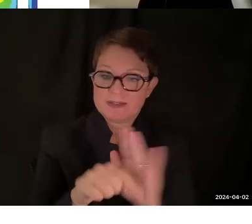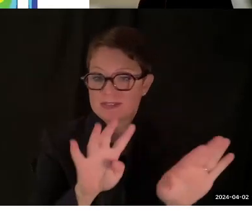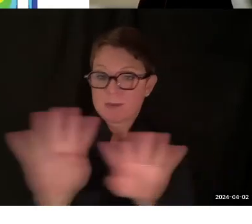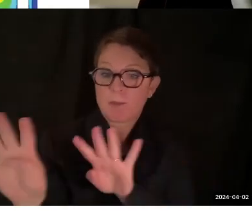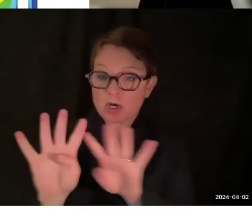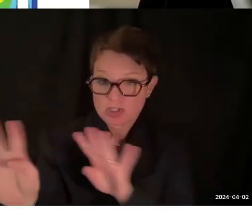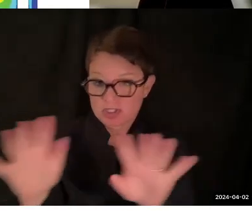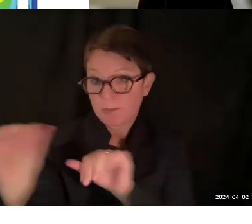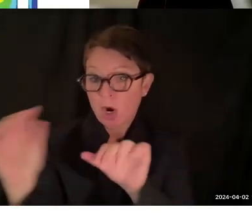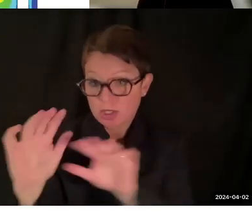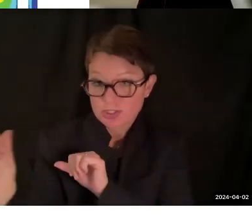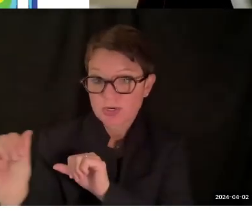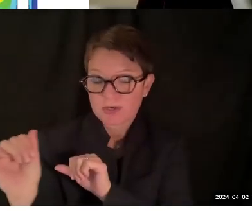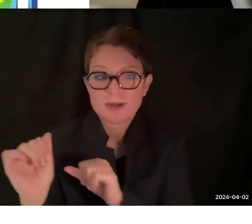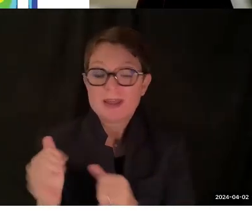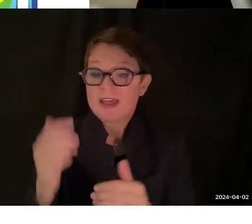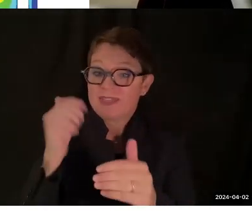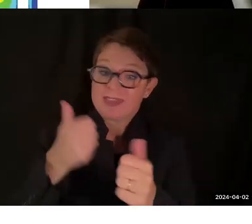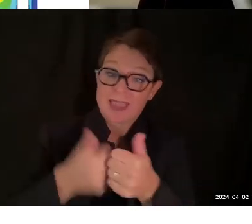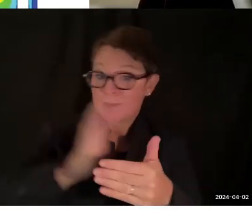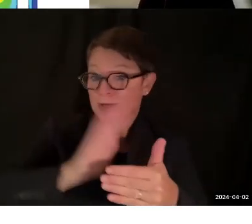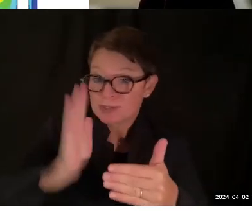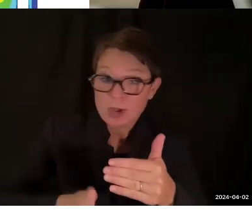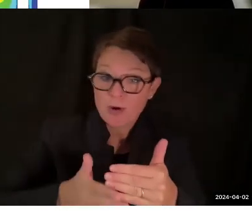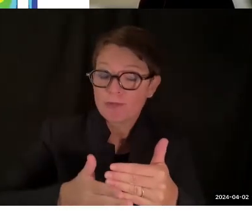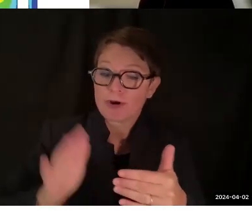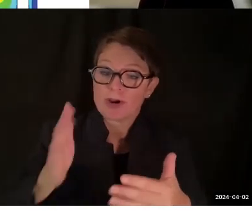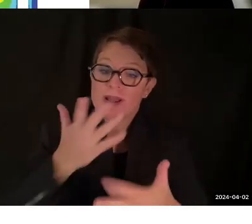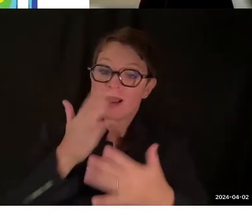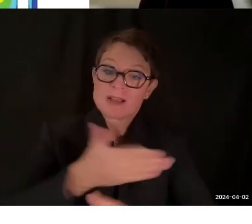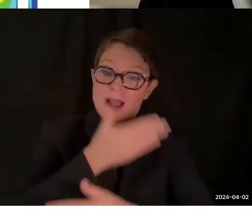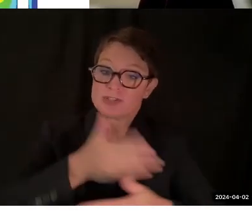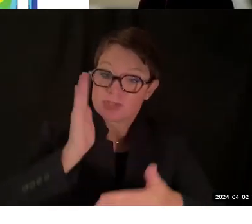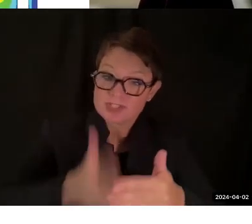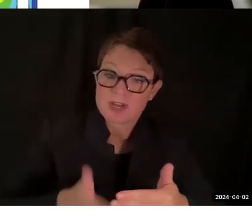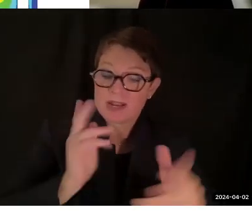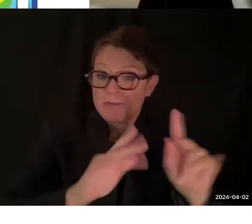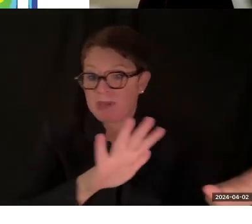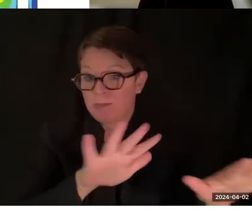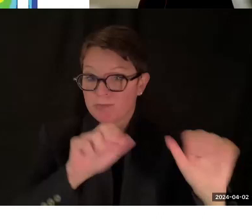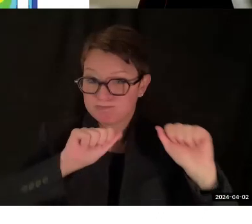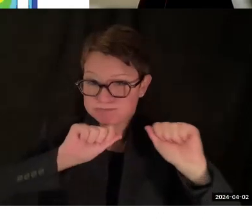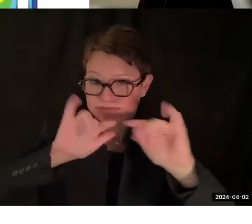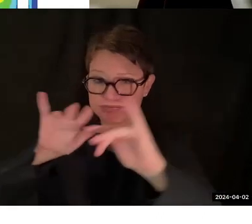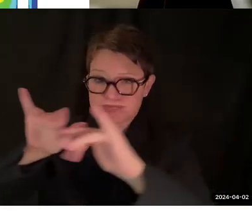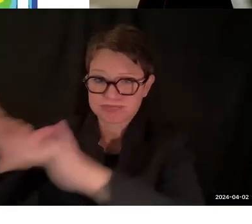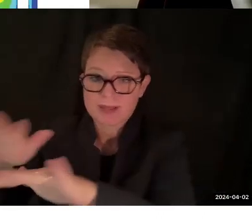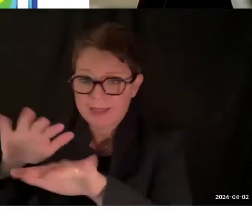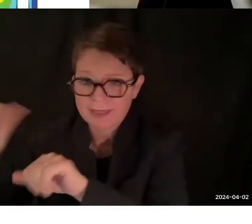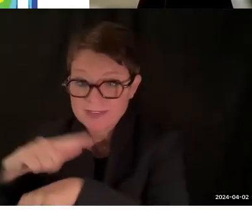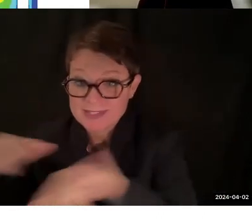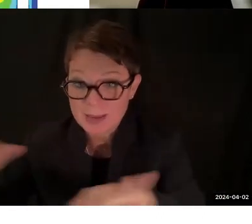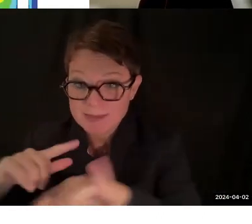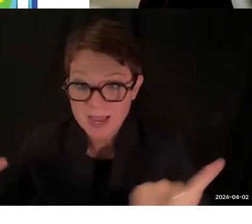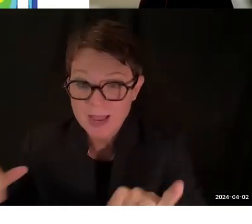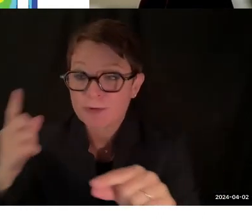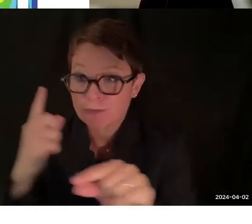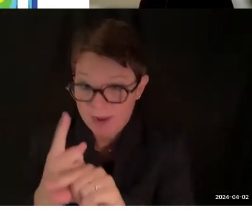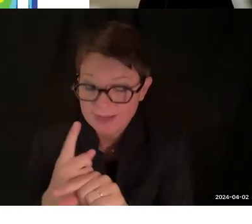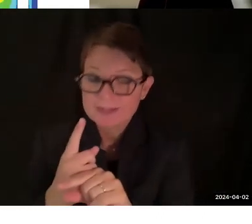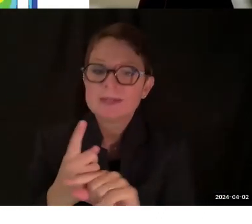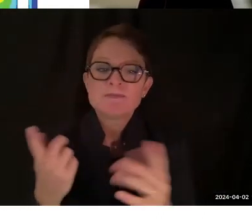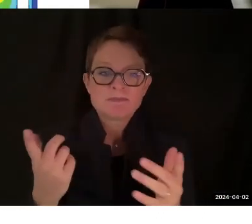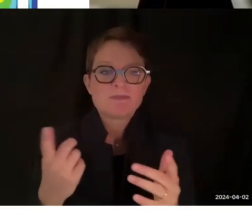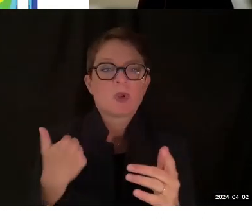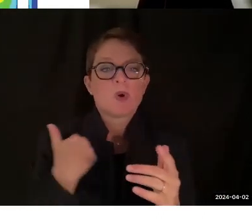pattern because the game is over, the concert's completed, and everybody wants to leave. We all want to leave at the same time. So